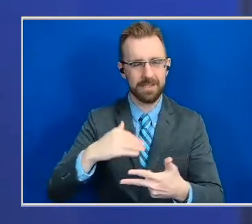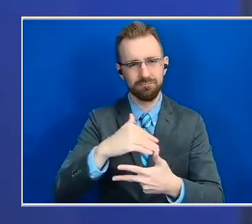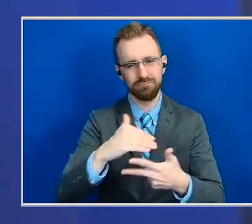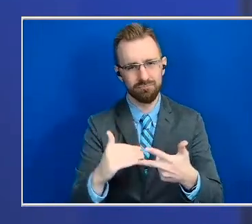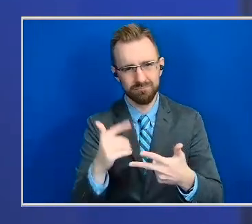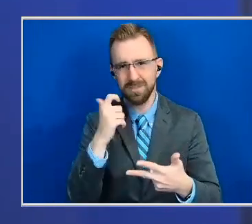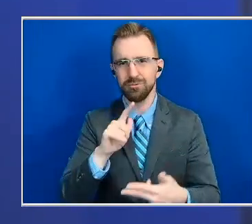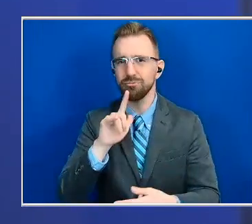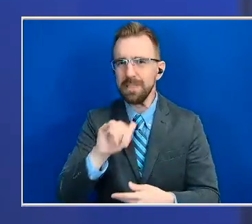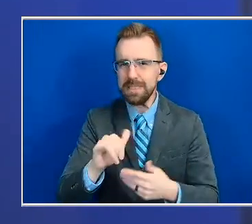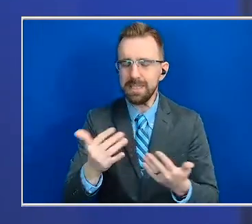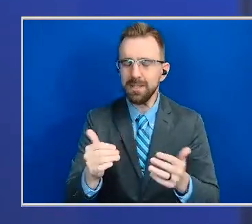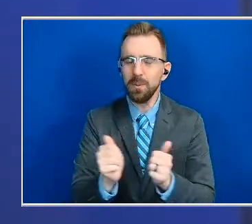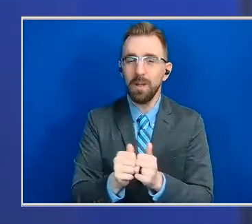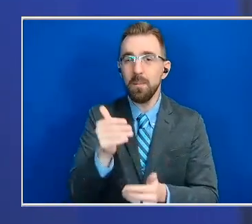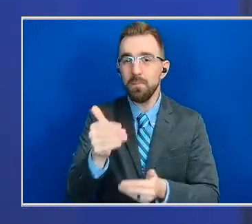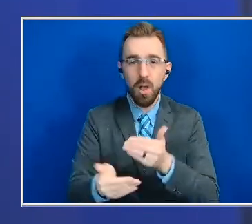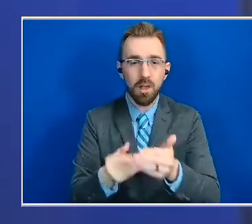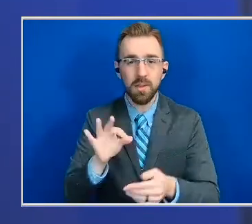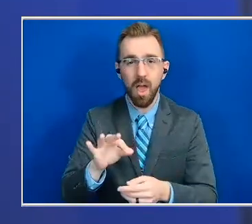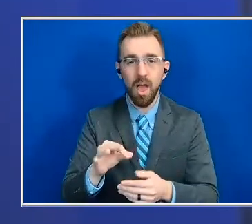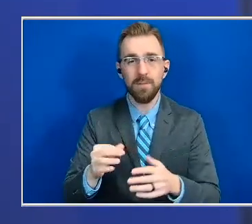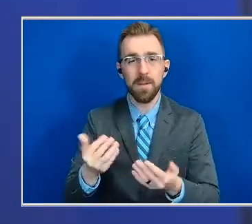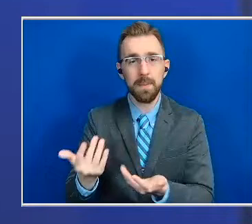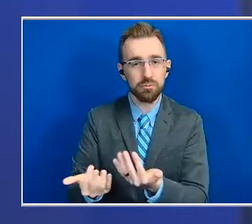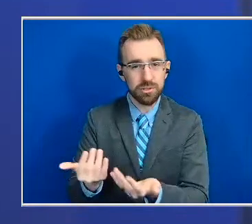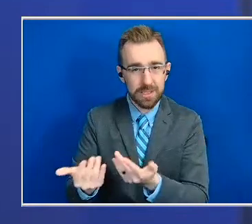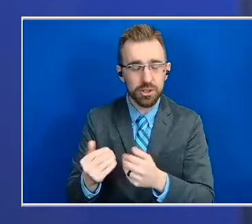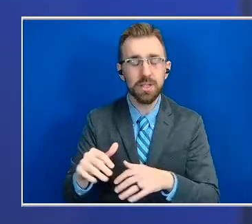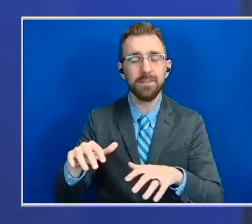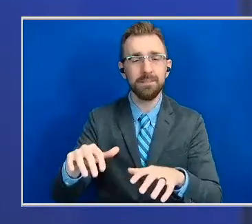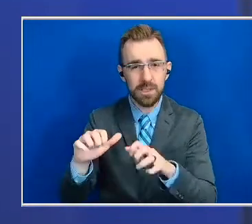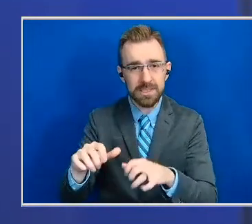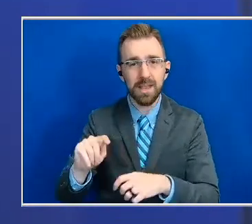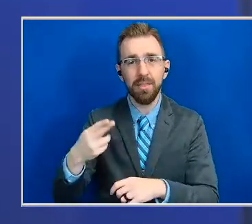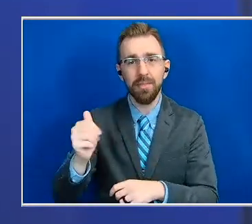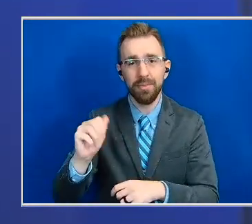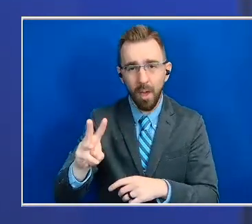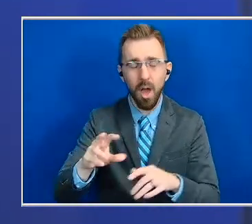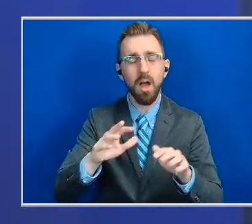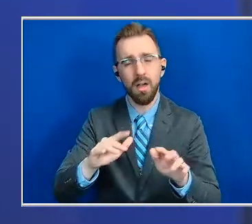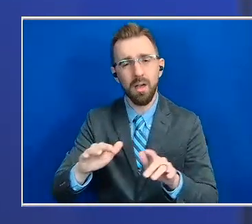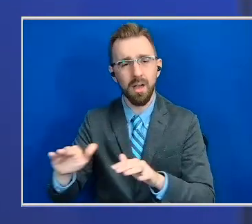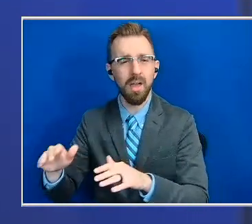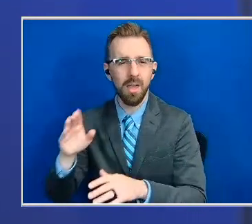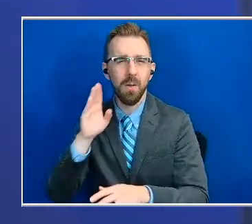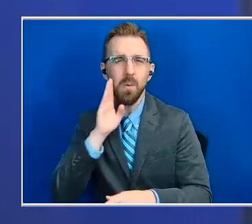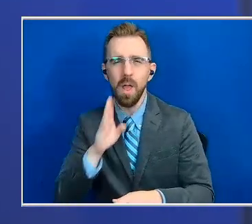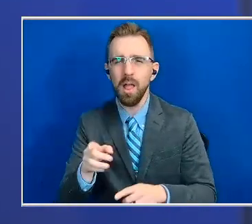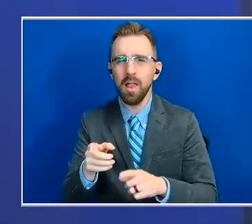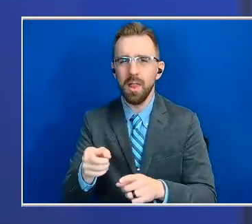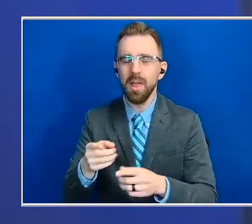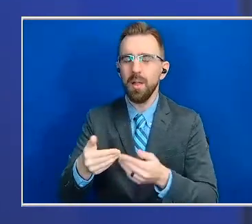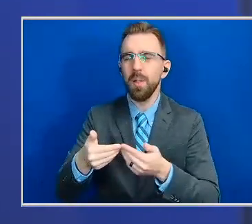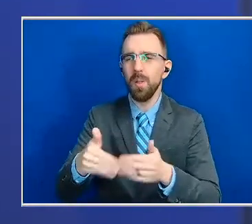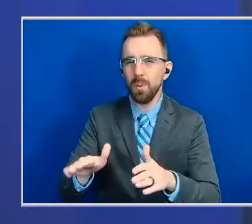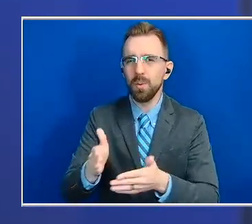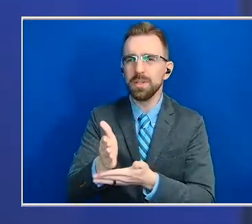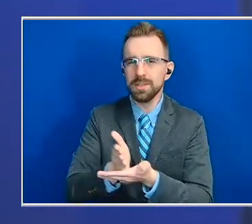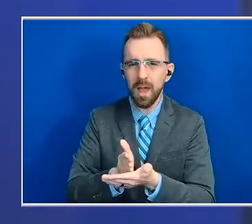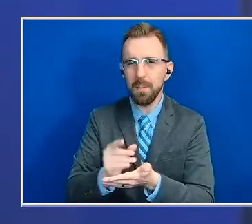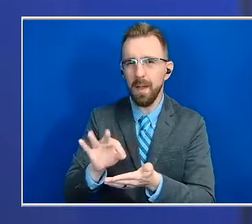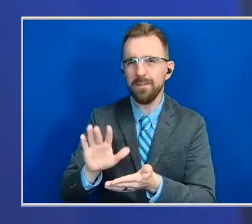with the process of pasteurization and freezing and thawing and all of that, it does lose some of its